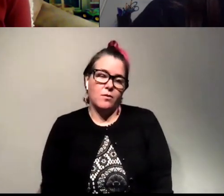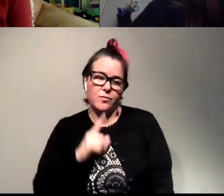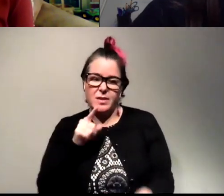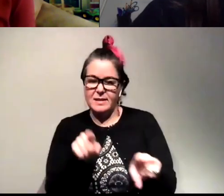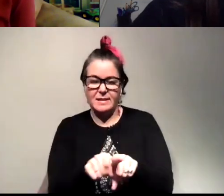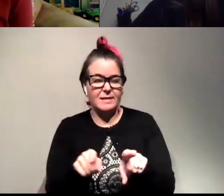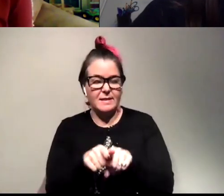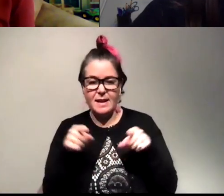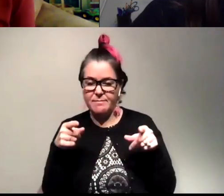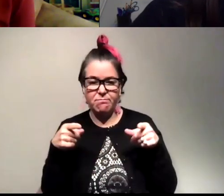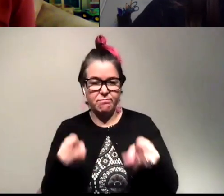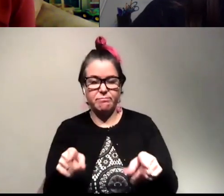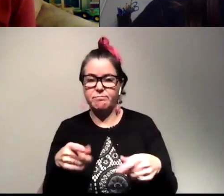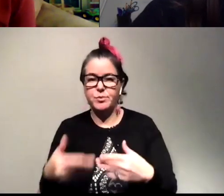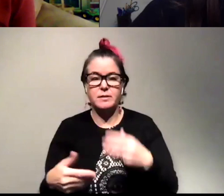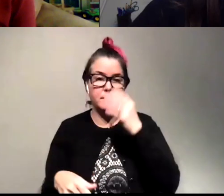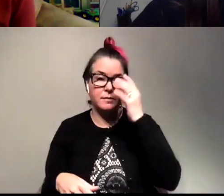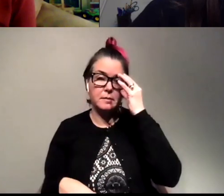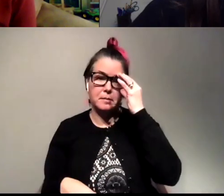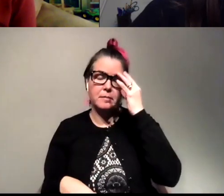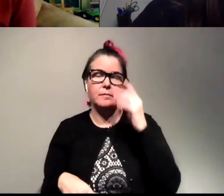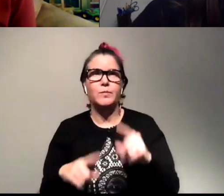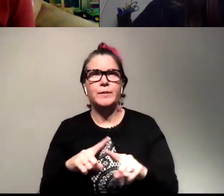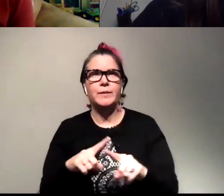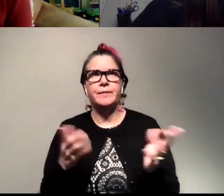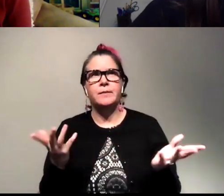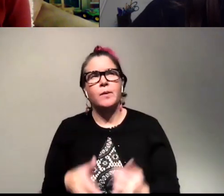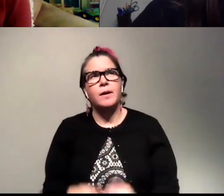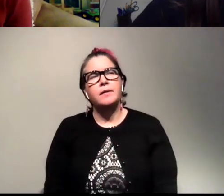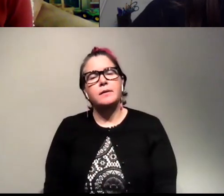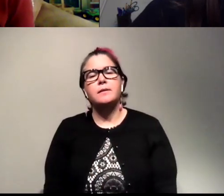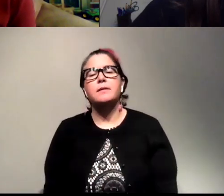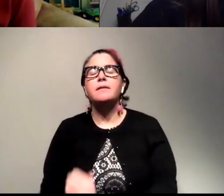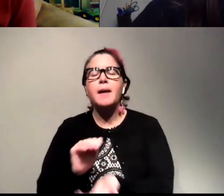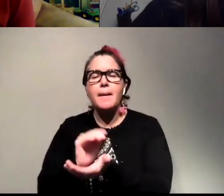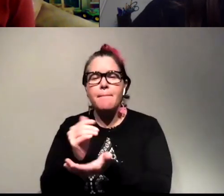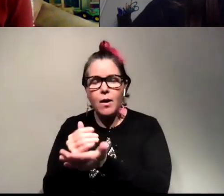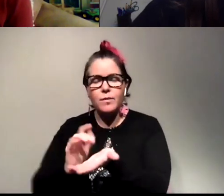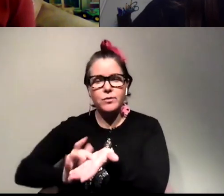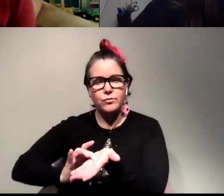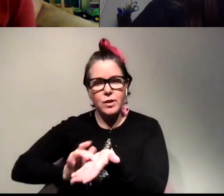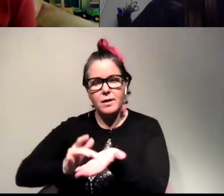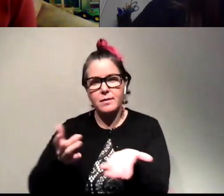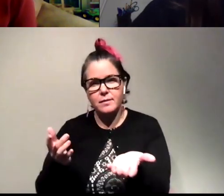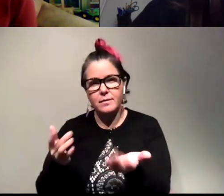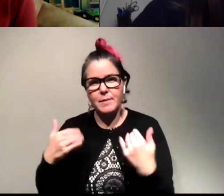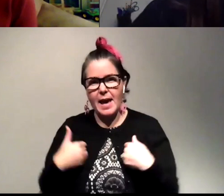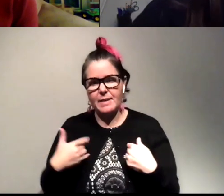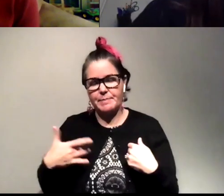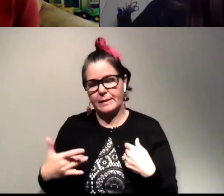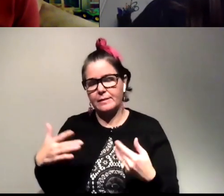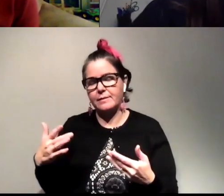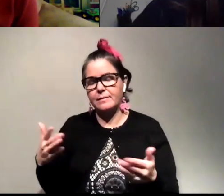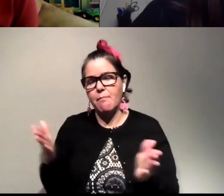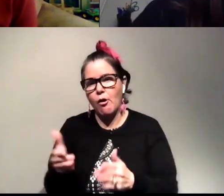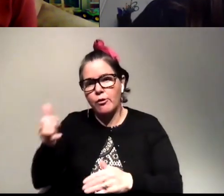thing. Couple of the differences just being how much of the drug, because animals are mostly smaller than